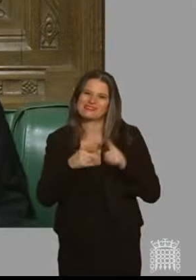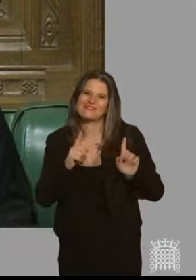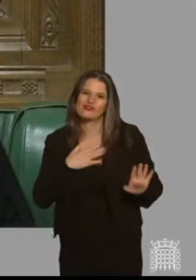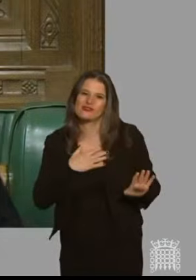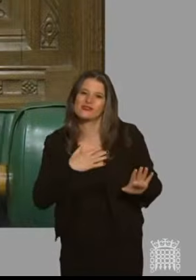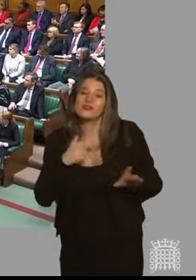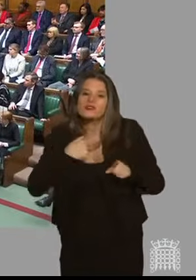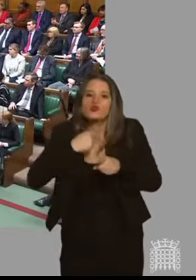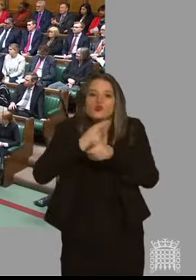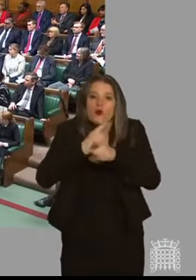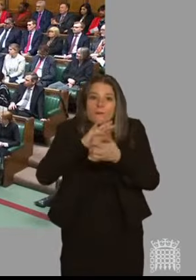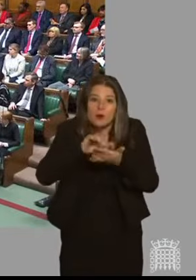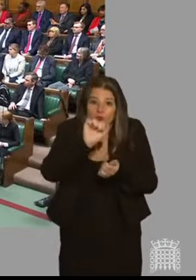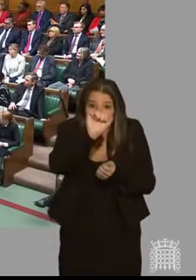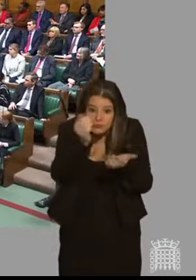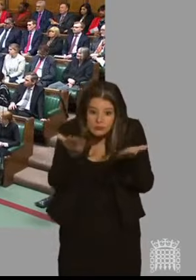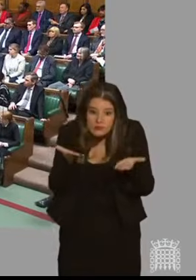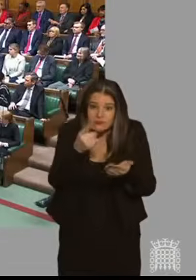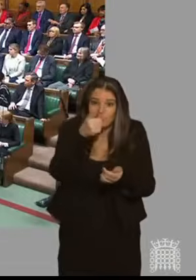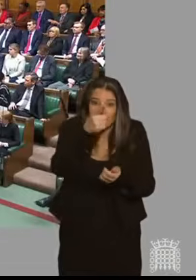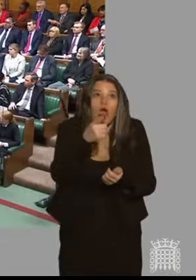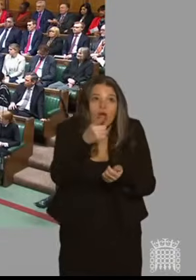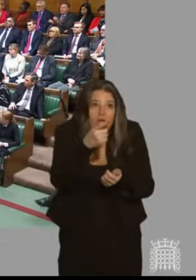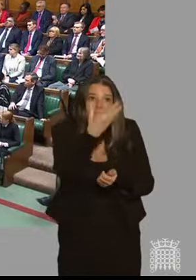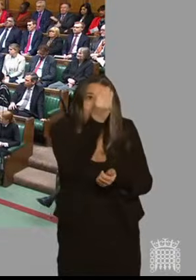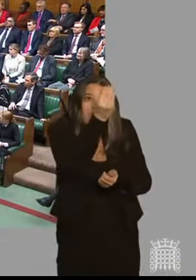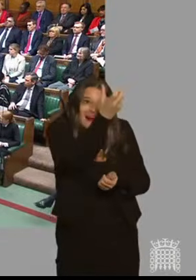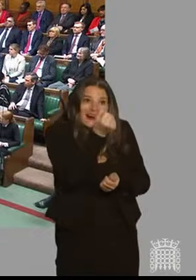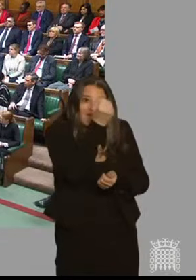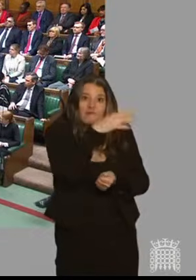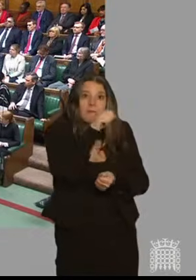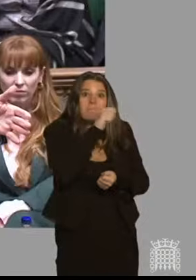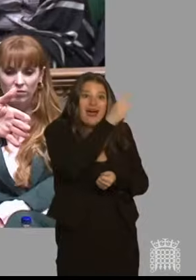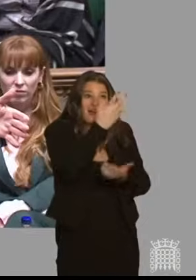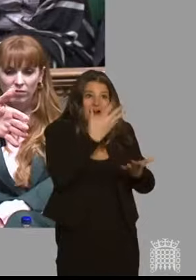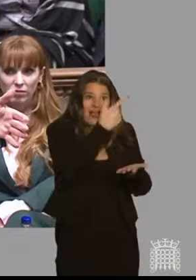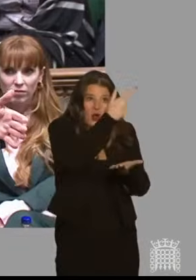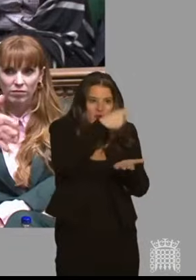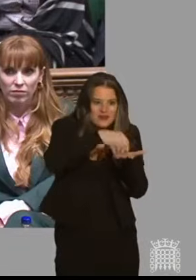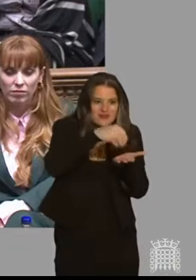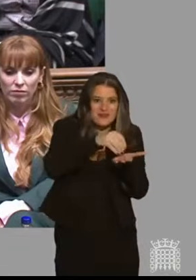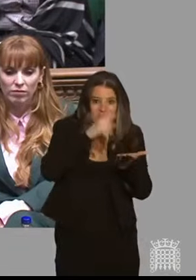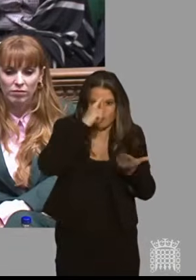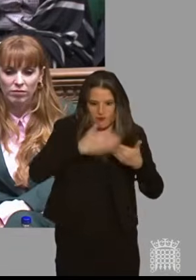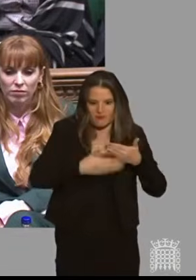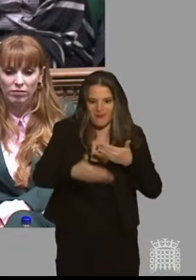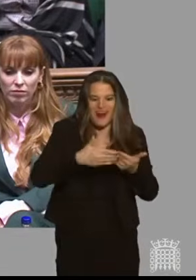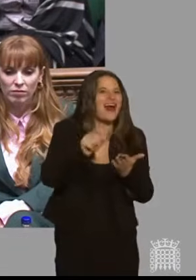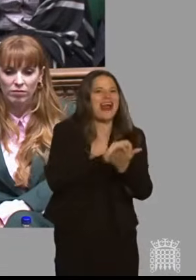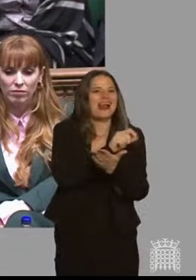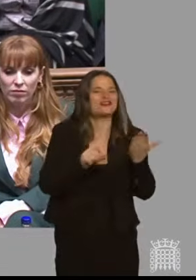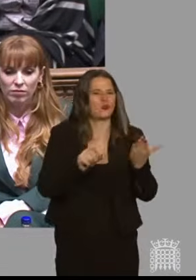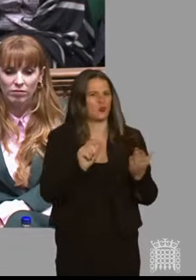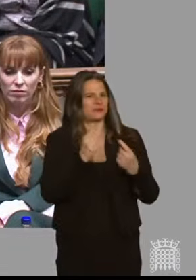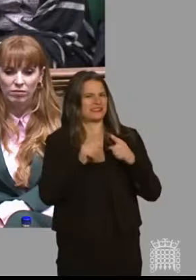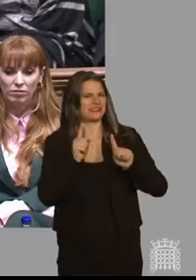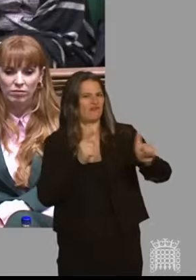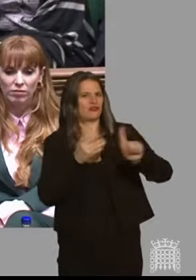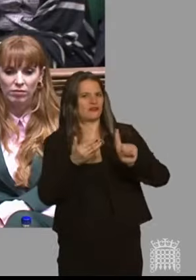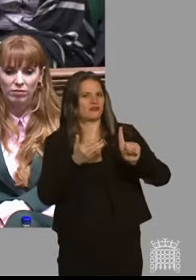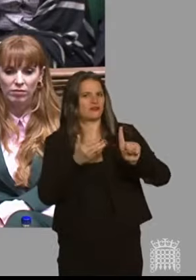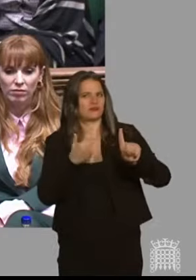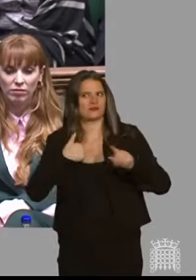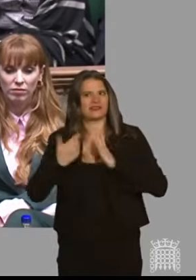Keir Starmer. They can shout all they like. 2 weeks ago, he marched them out like fools to defend